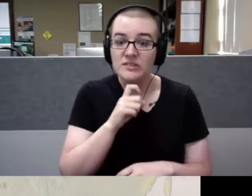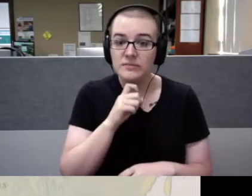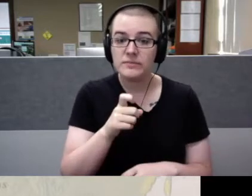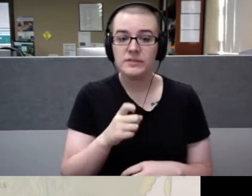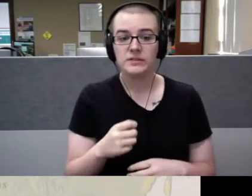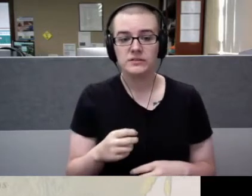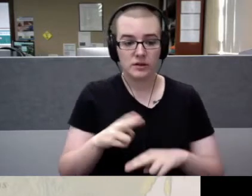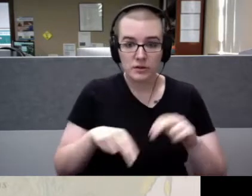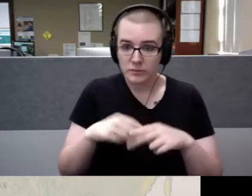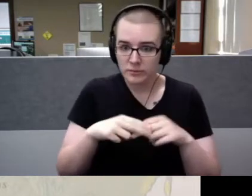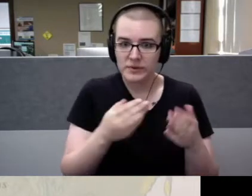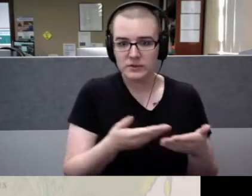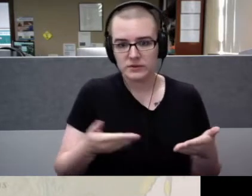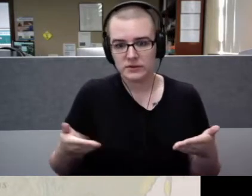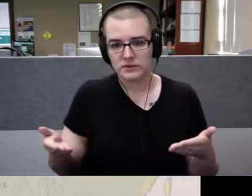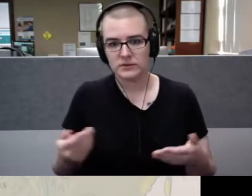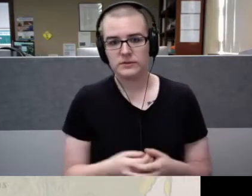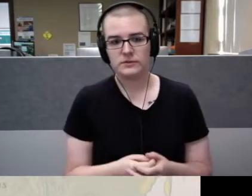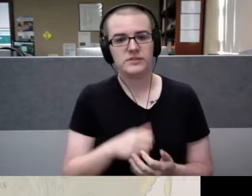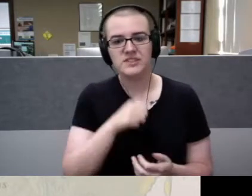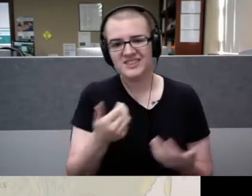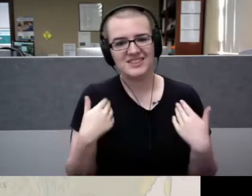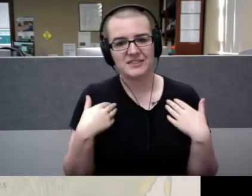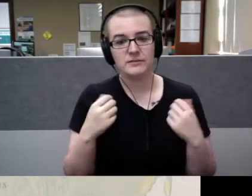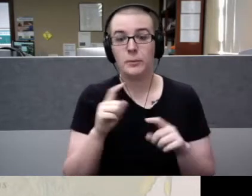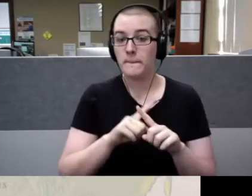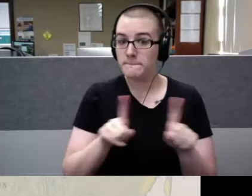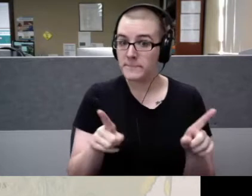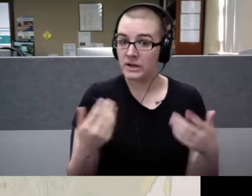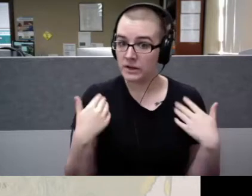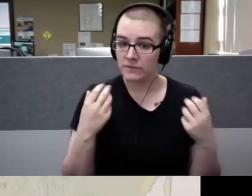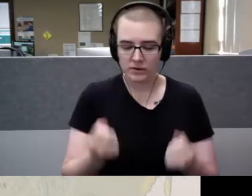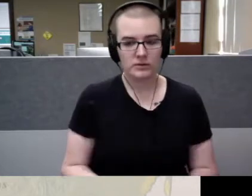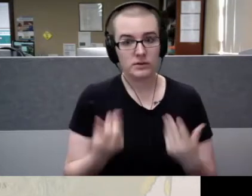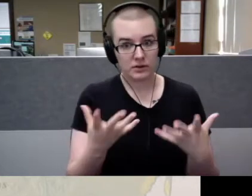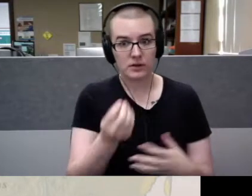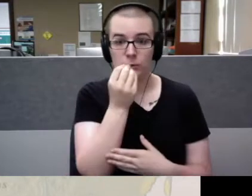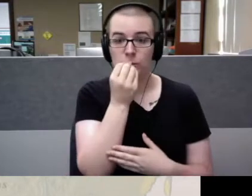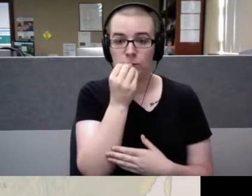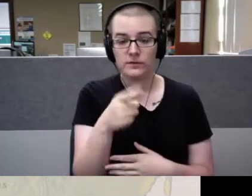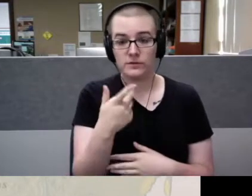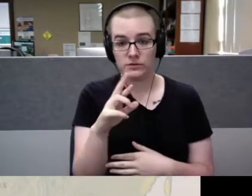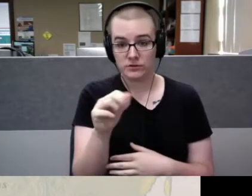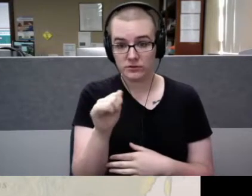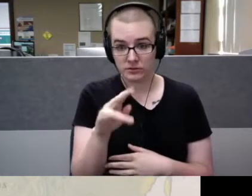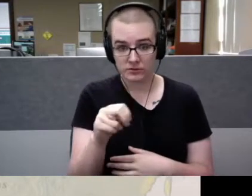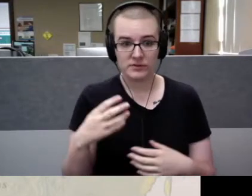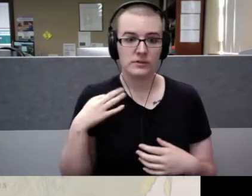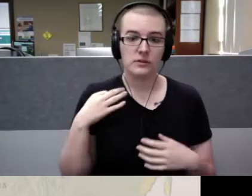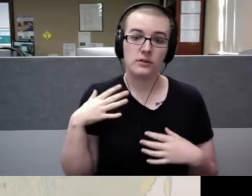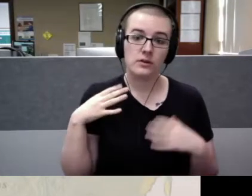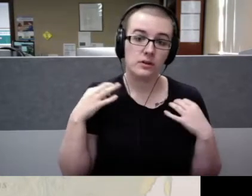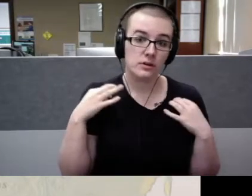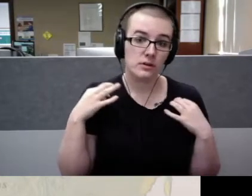construct civilization. But the one thing they did have a lot of was food, grain. They had a lot of cloth. In fact, most of the